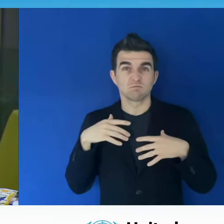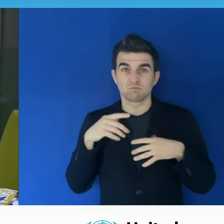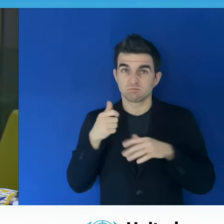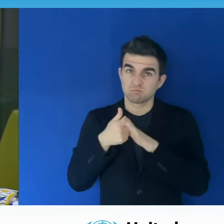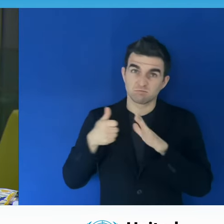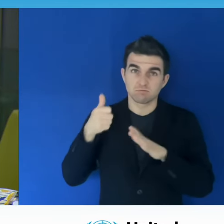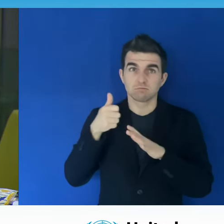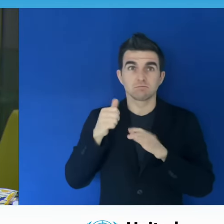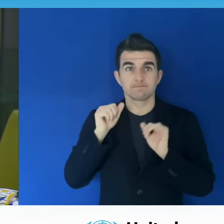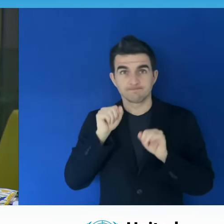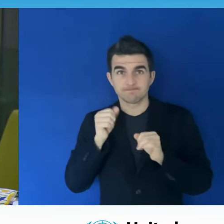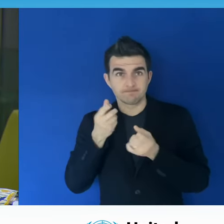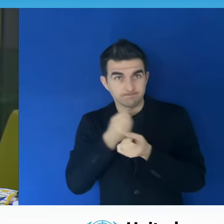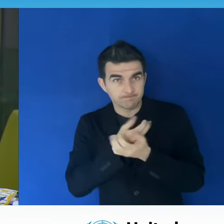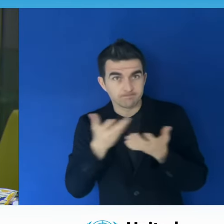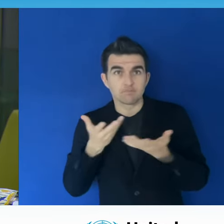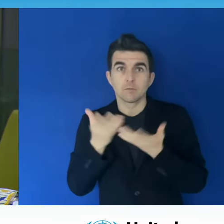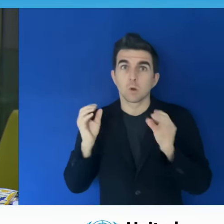to